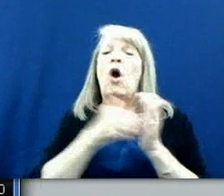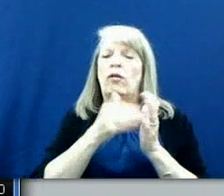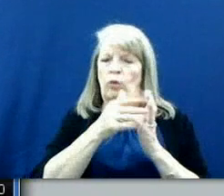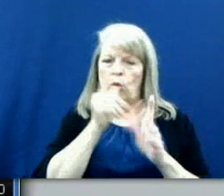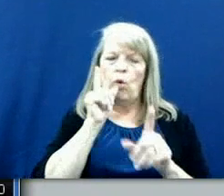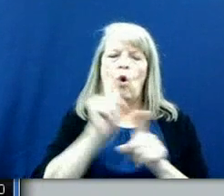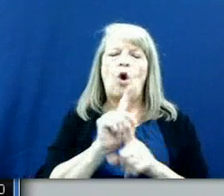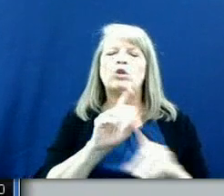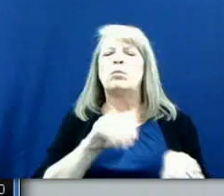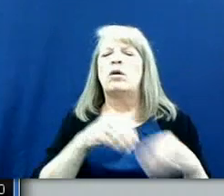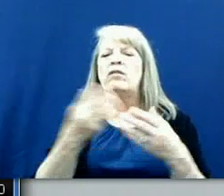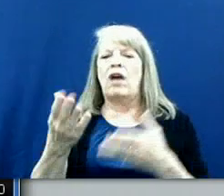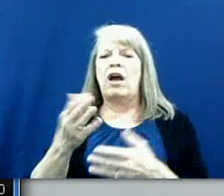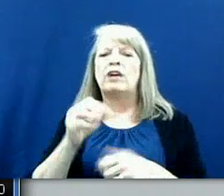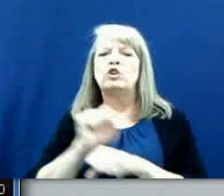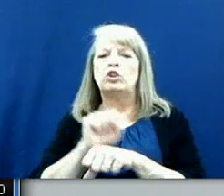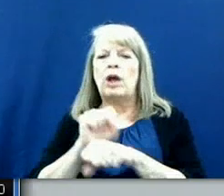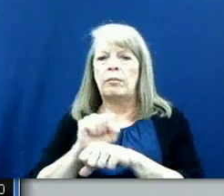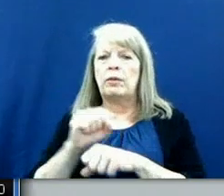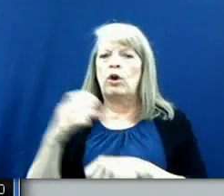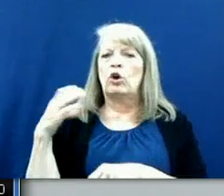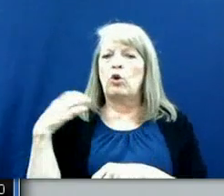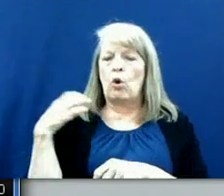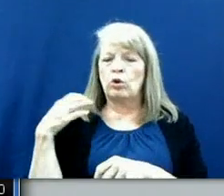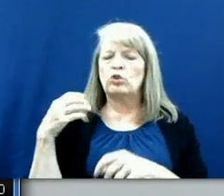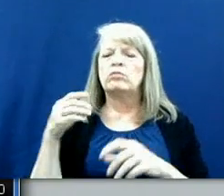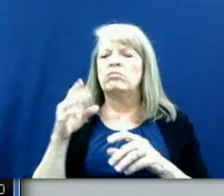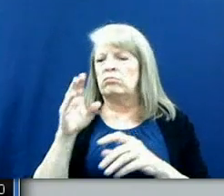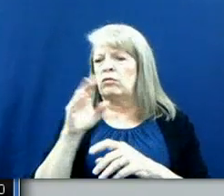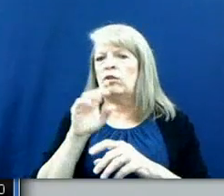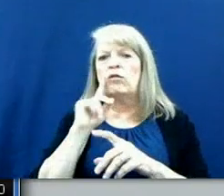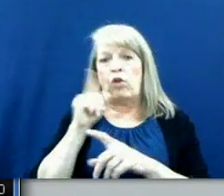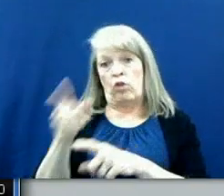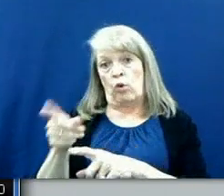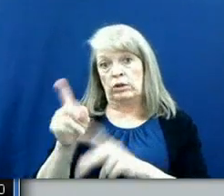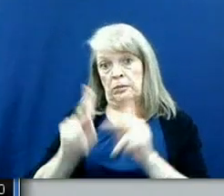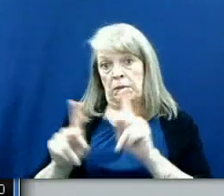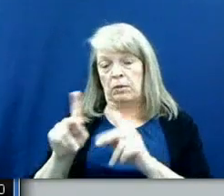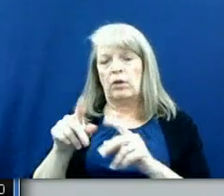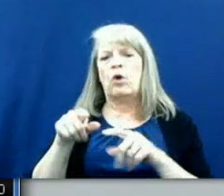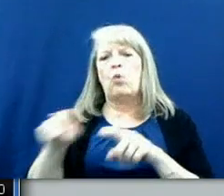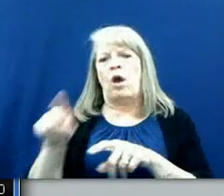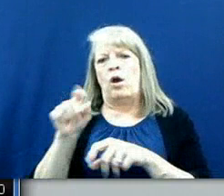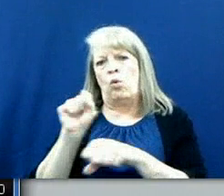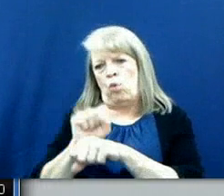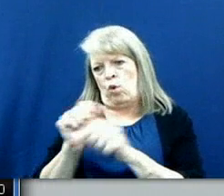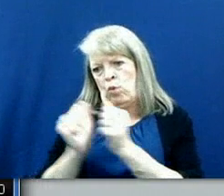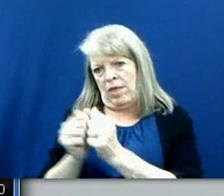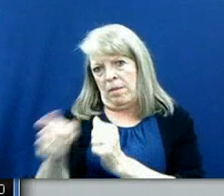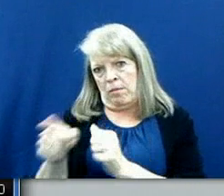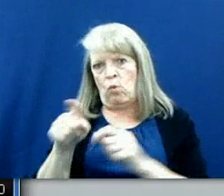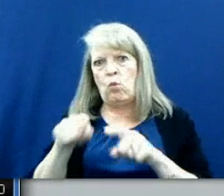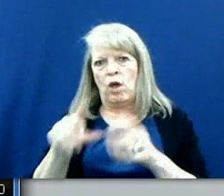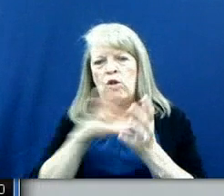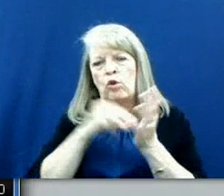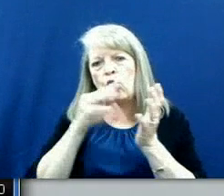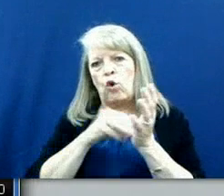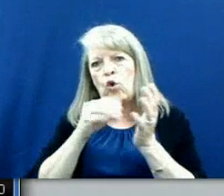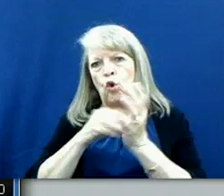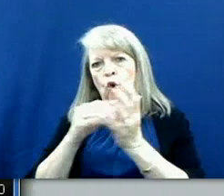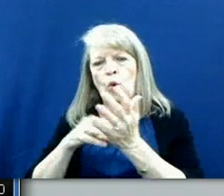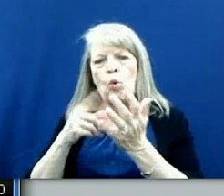provided by these agencies to work directly with people as they learn the tasks of a new job.